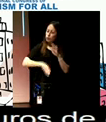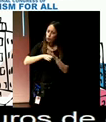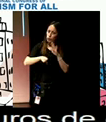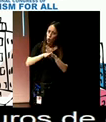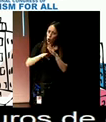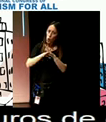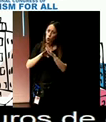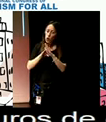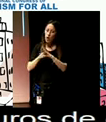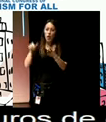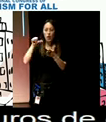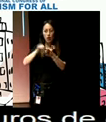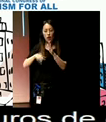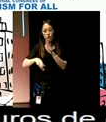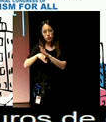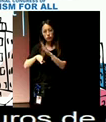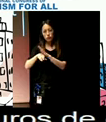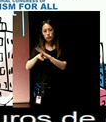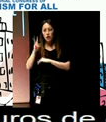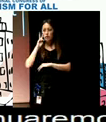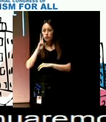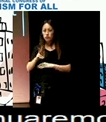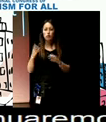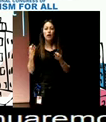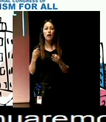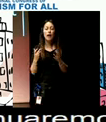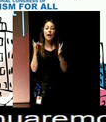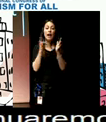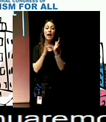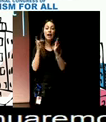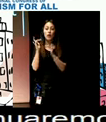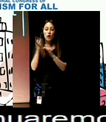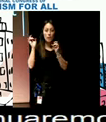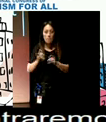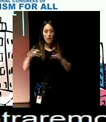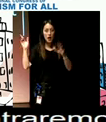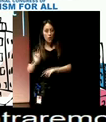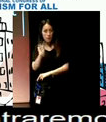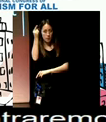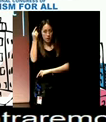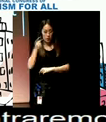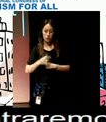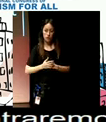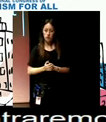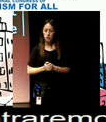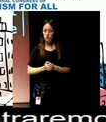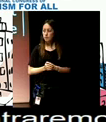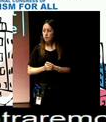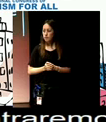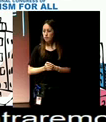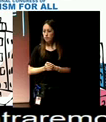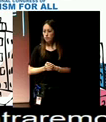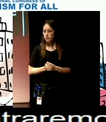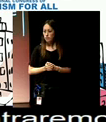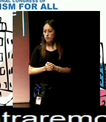made the first miracle. First miracle was made in the village of Cana. The village